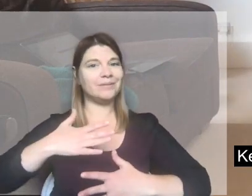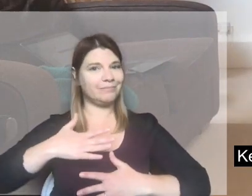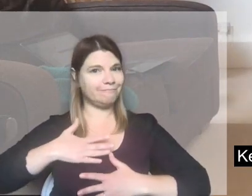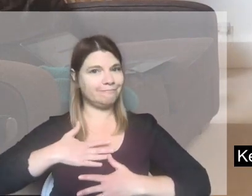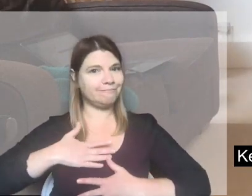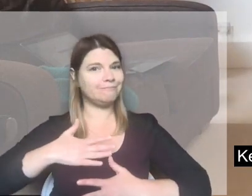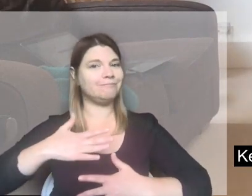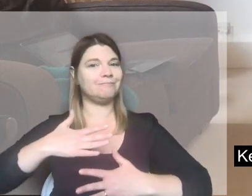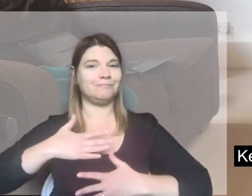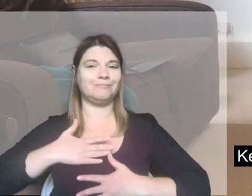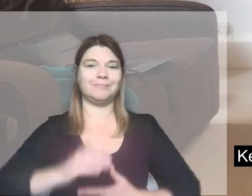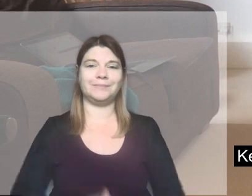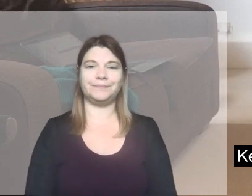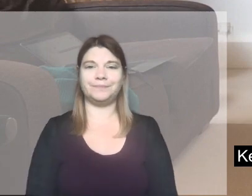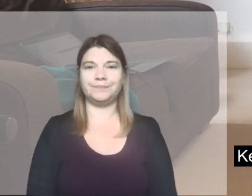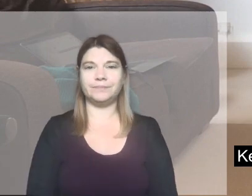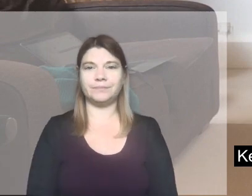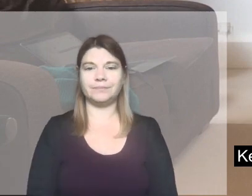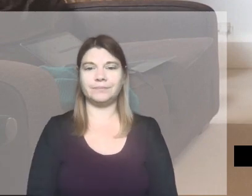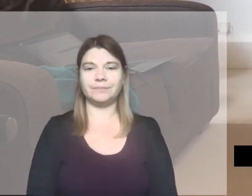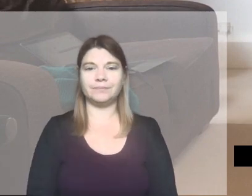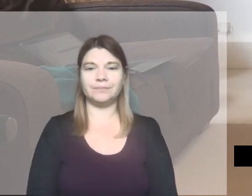Keep breathing.